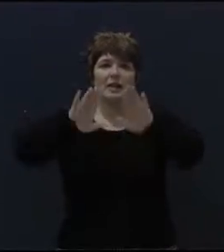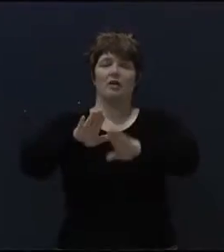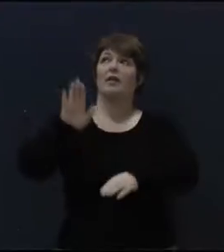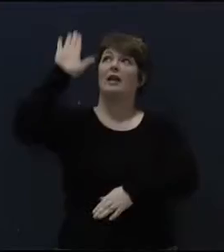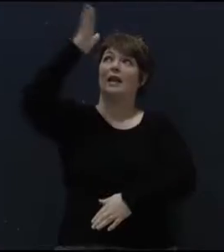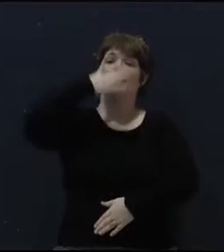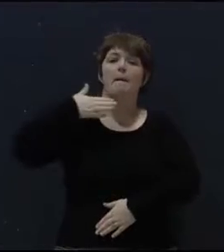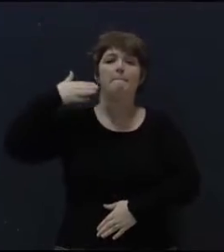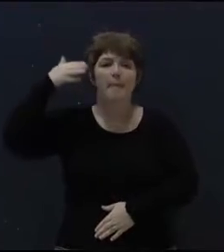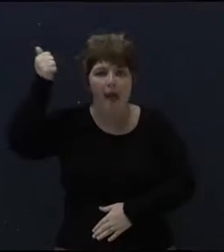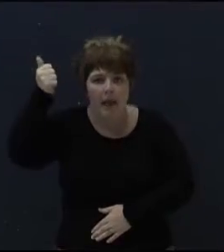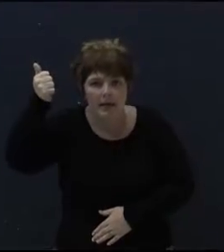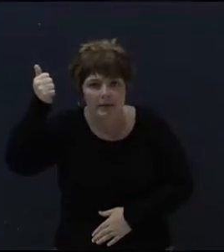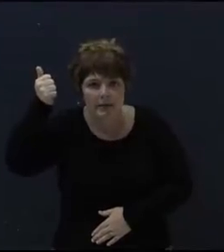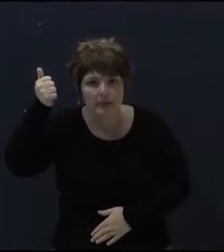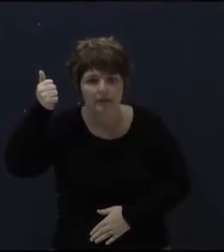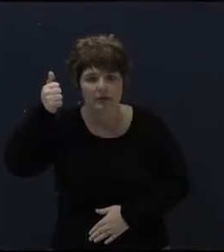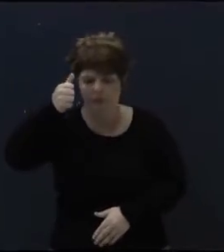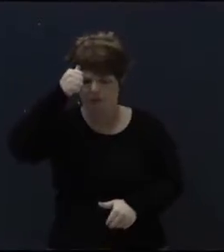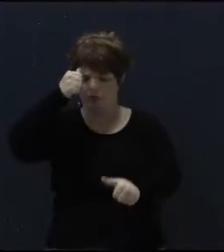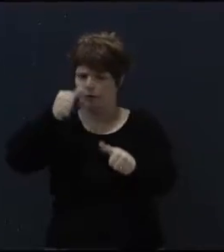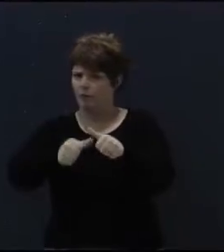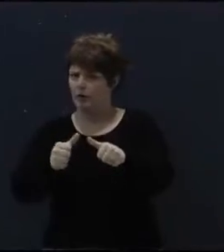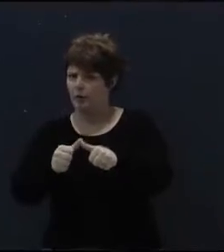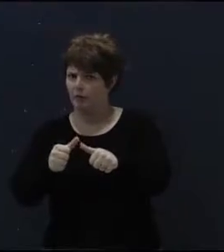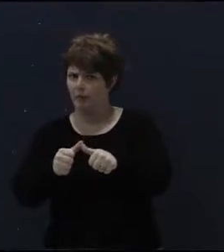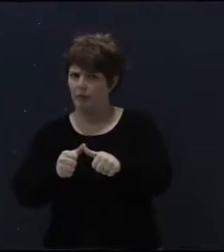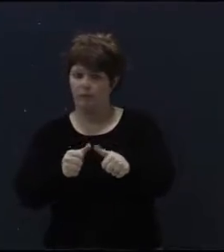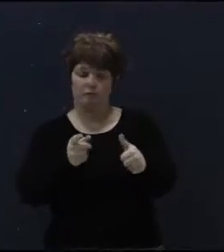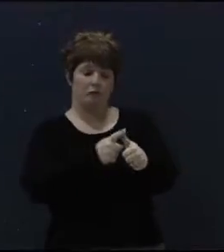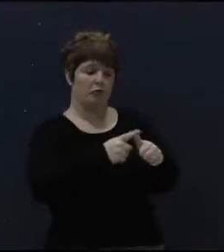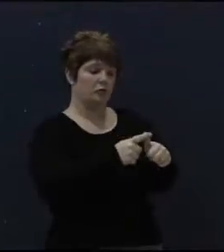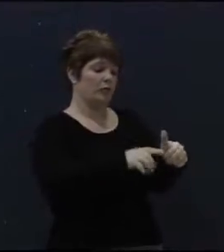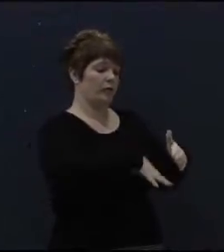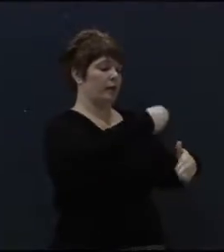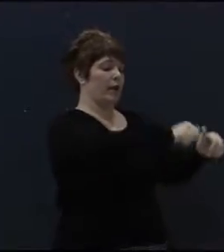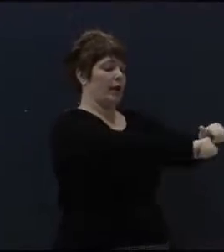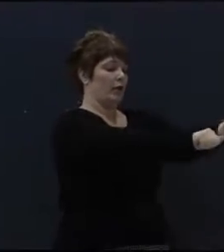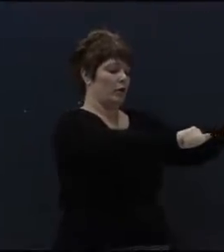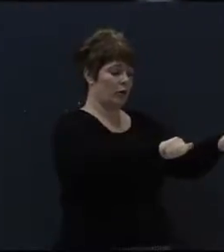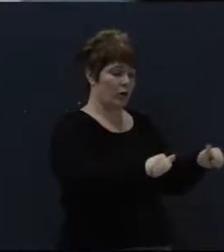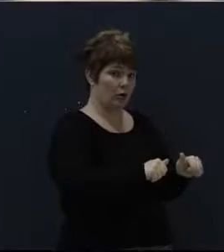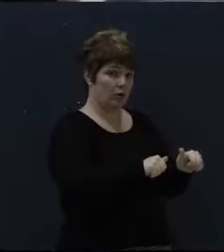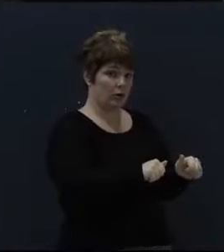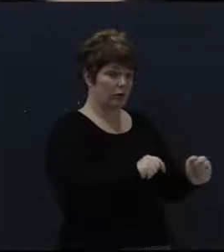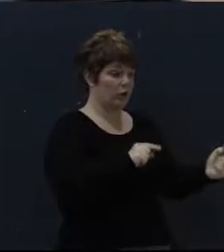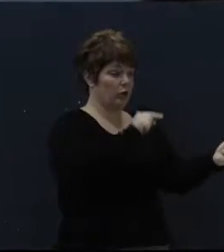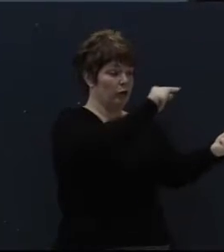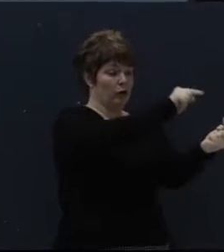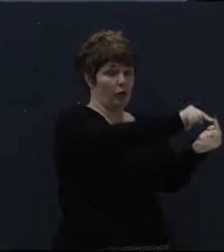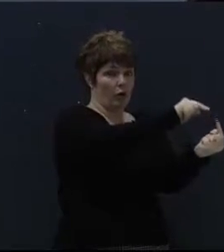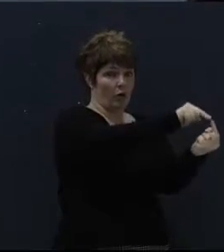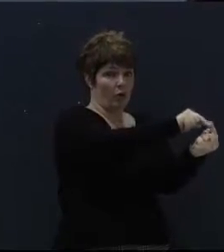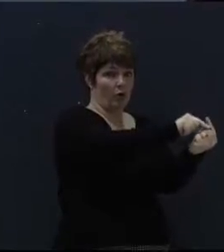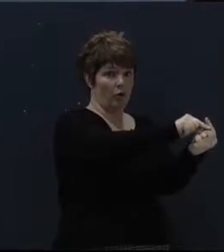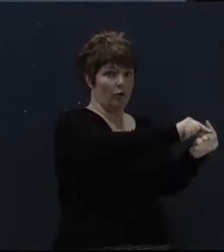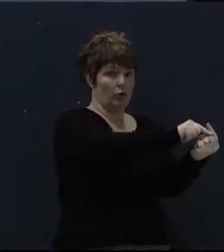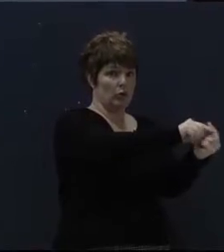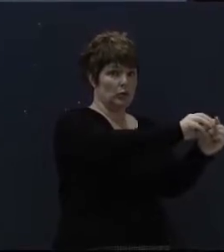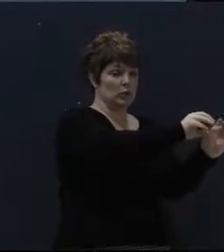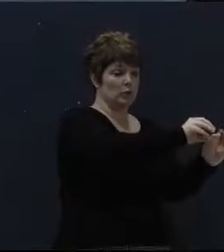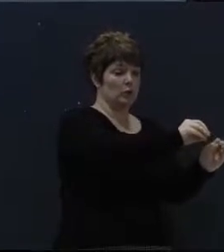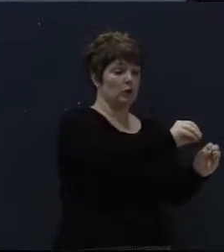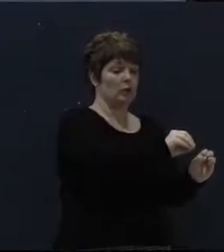But I want to tell you something. Remember what I said. We got an outer court, Jerry. And the goal is to get from the outer